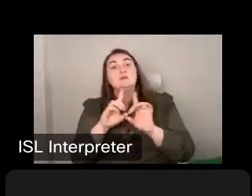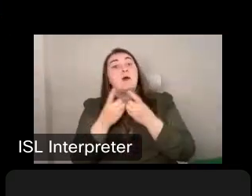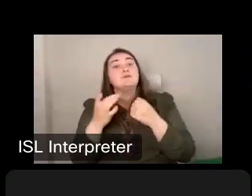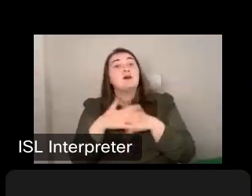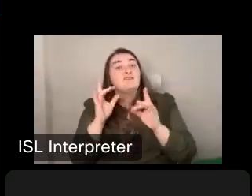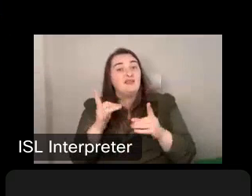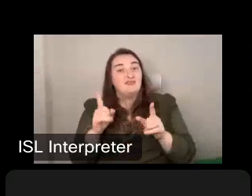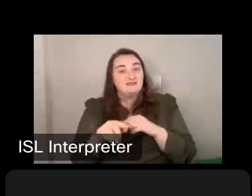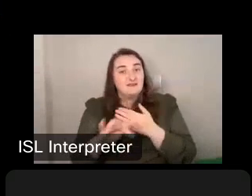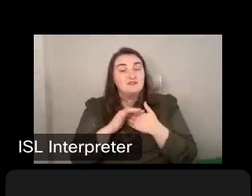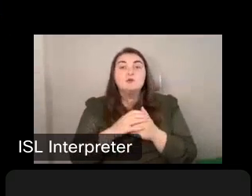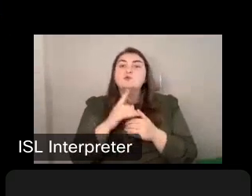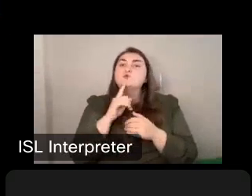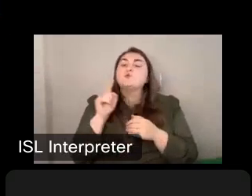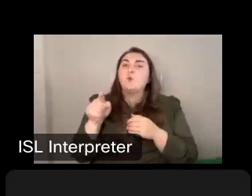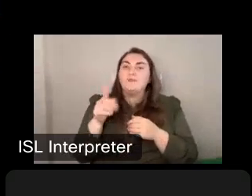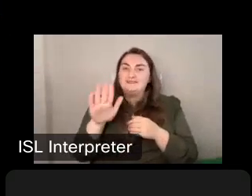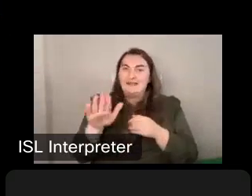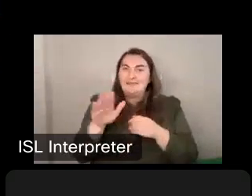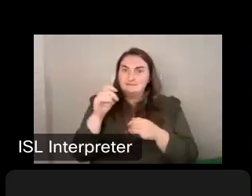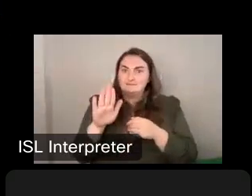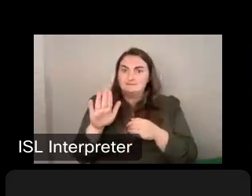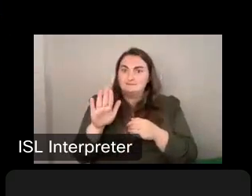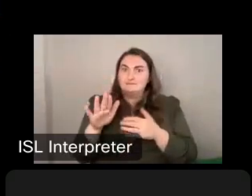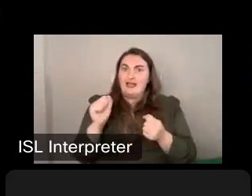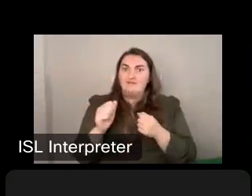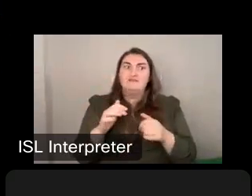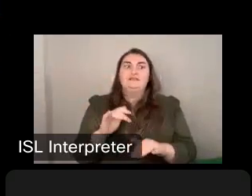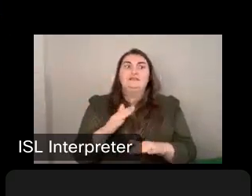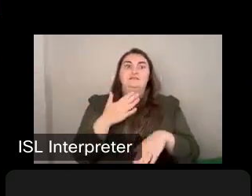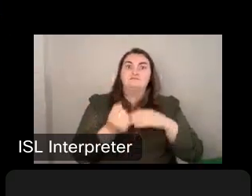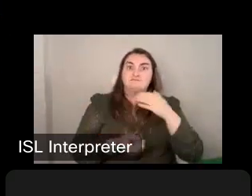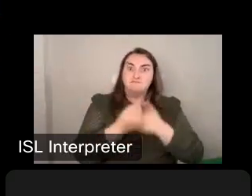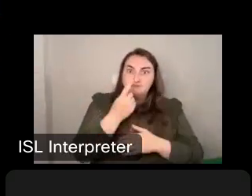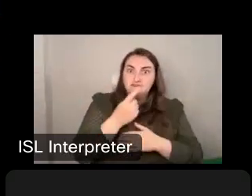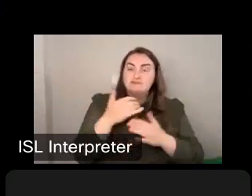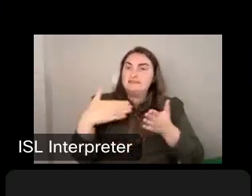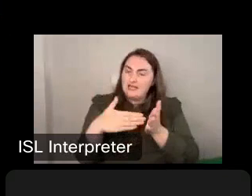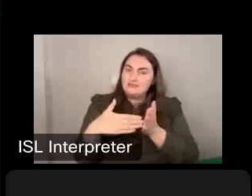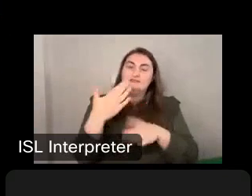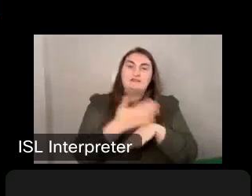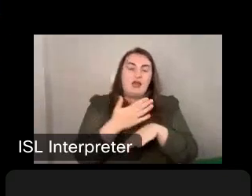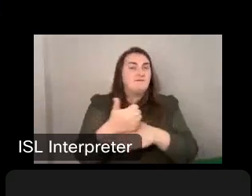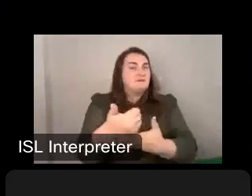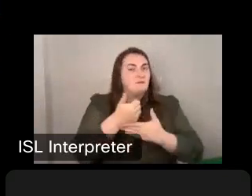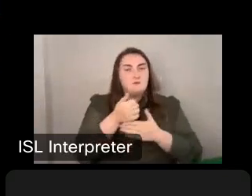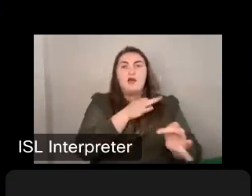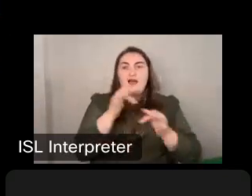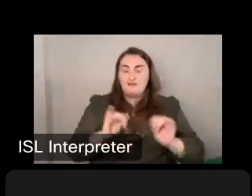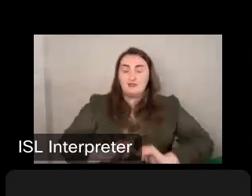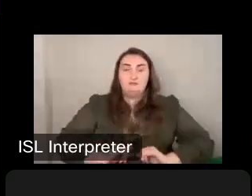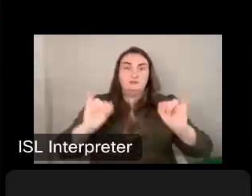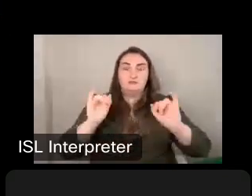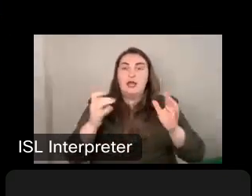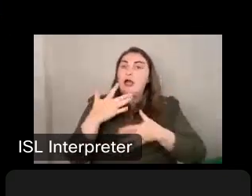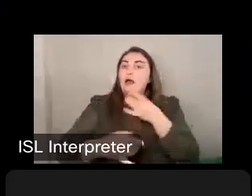requires that services must ensure that staff affected by patient safety incidents are being supported in the immediate aftermath of an incident